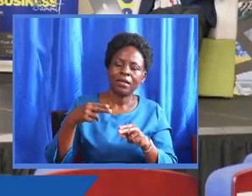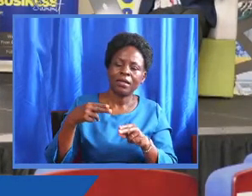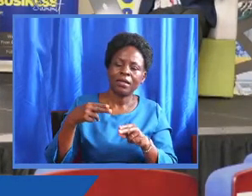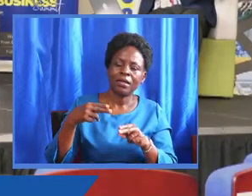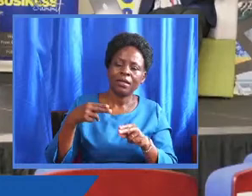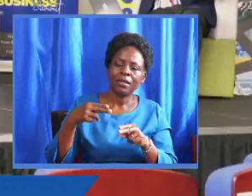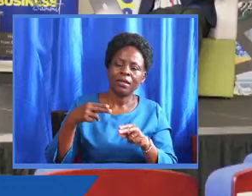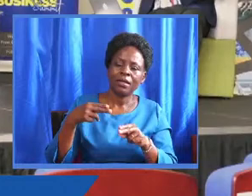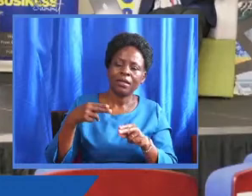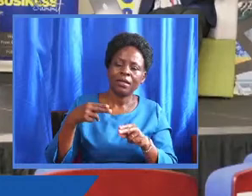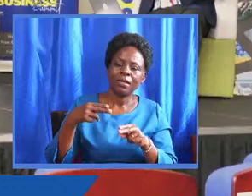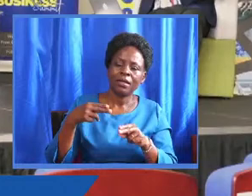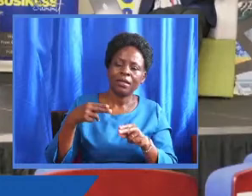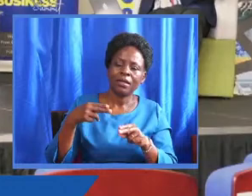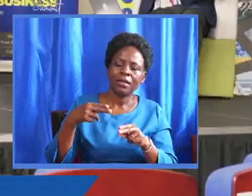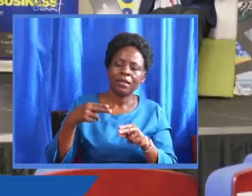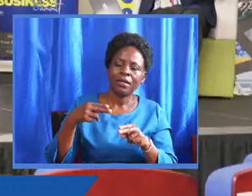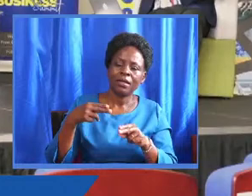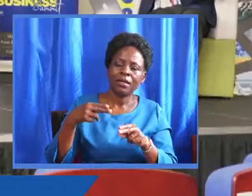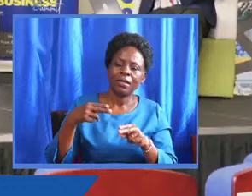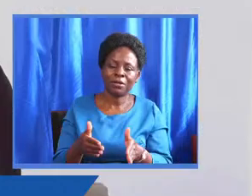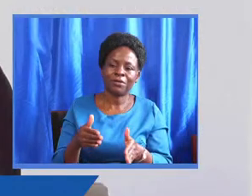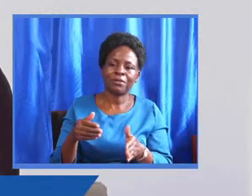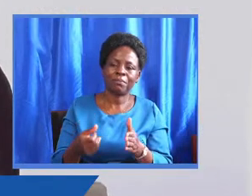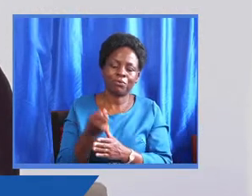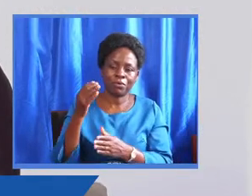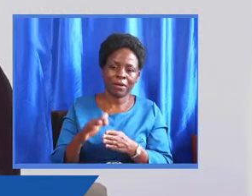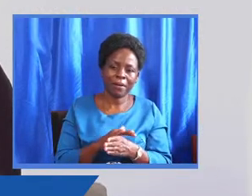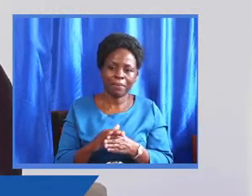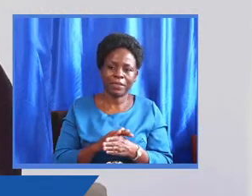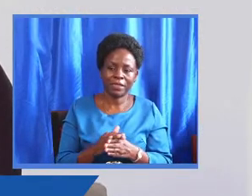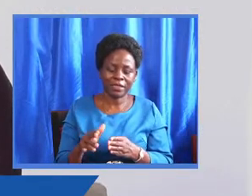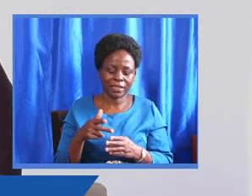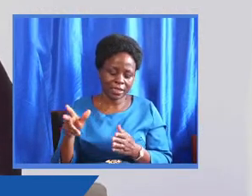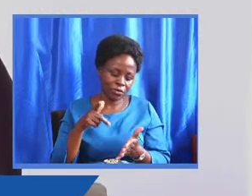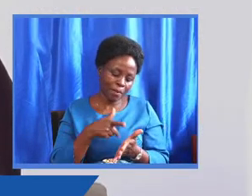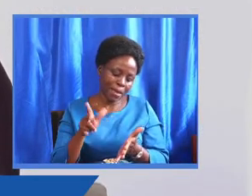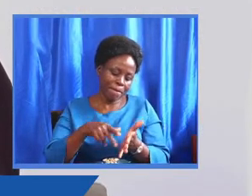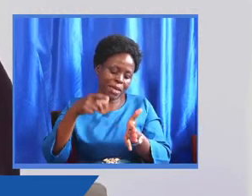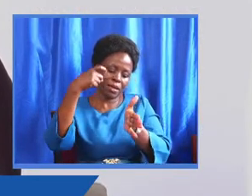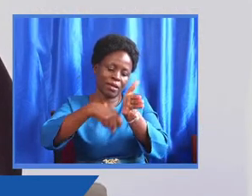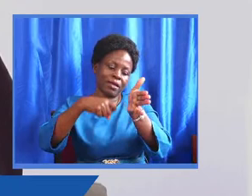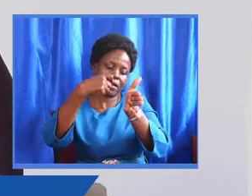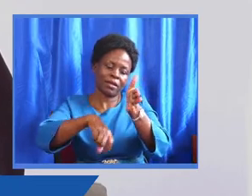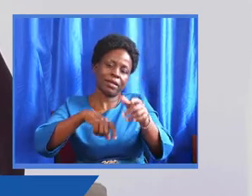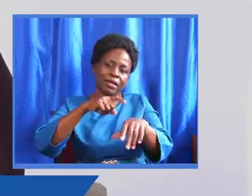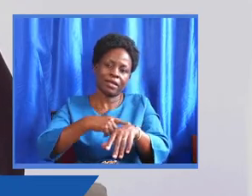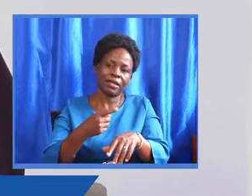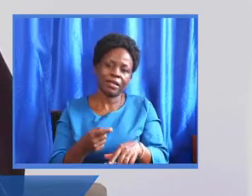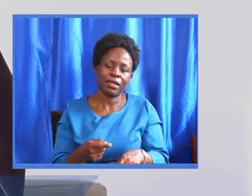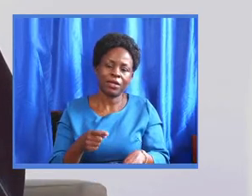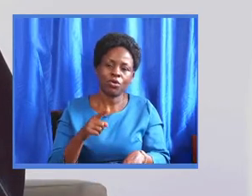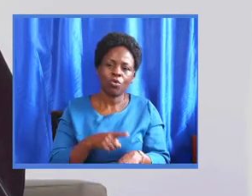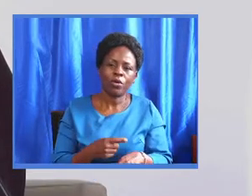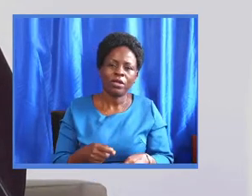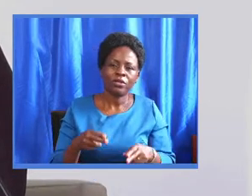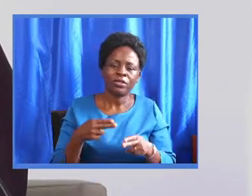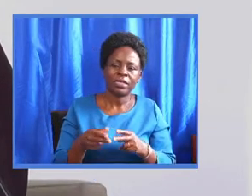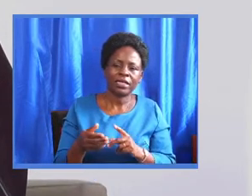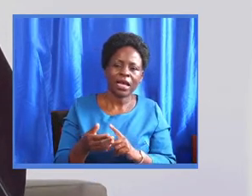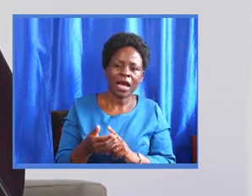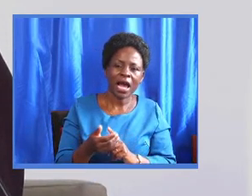individual running a business, or as a company running business, start to pay tax? It comes with when you start